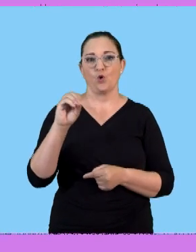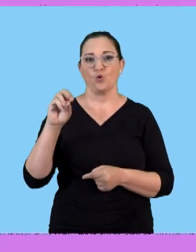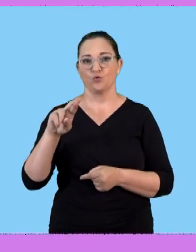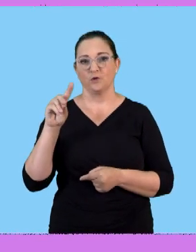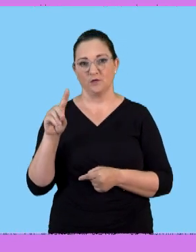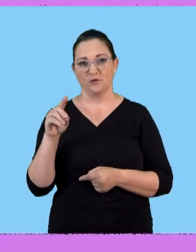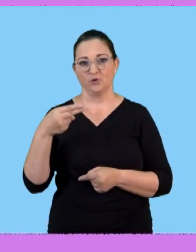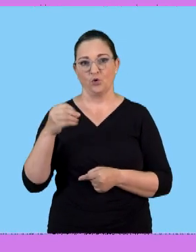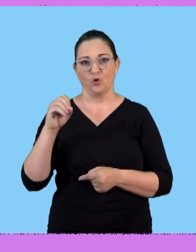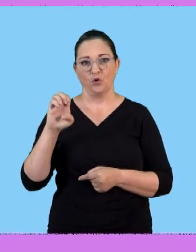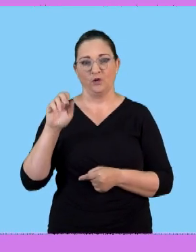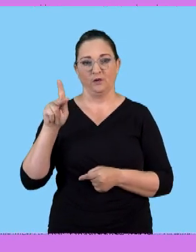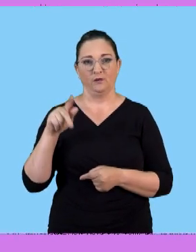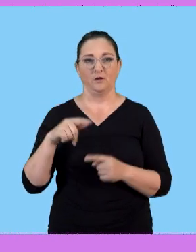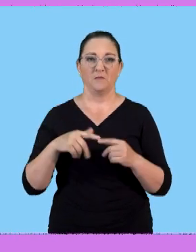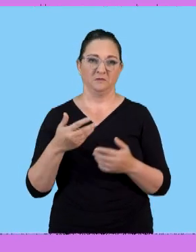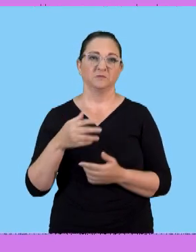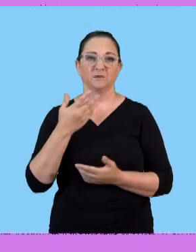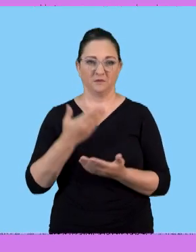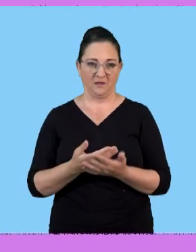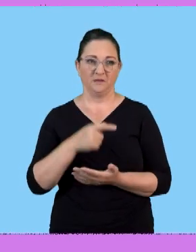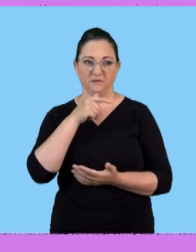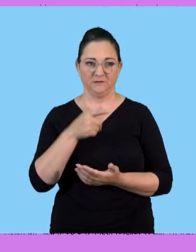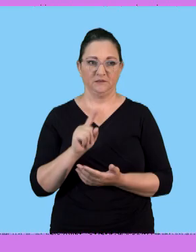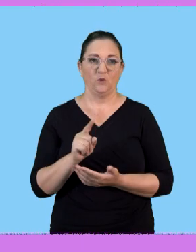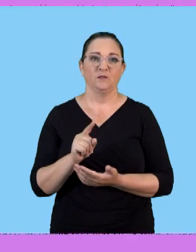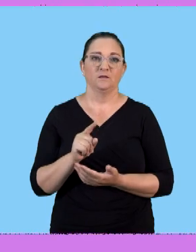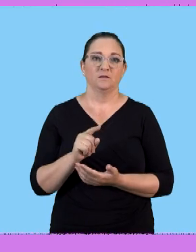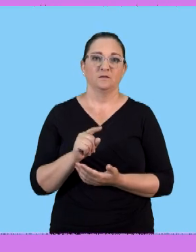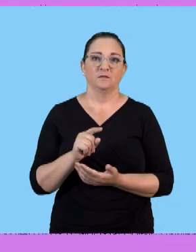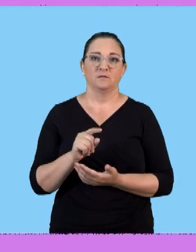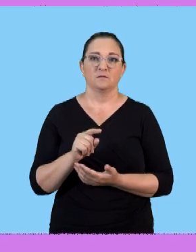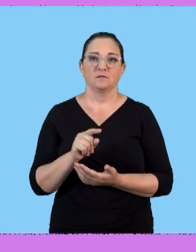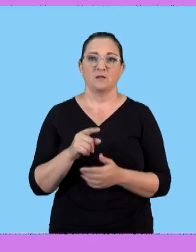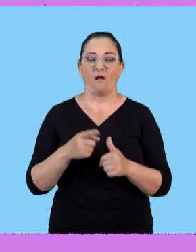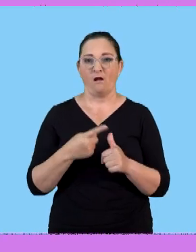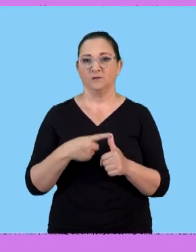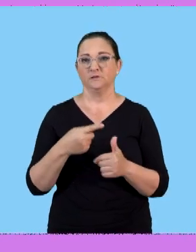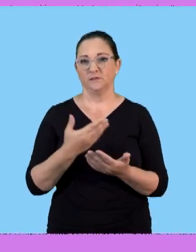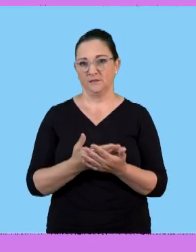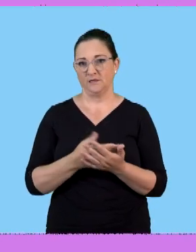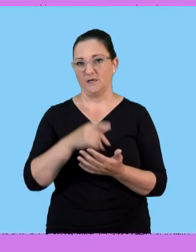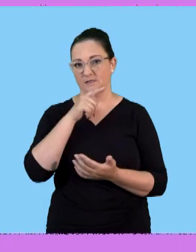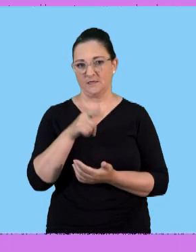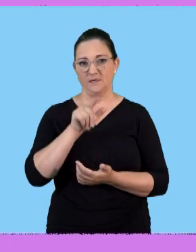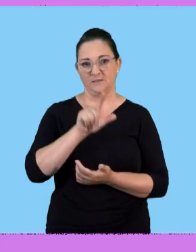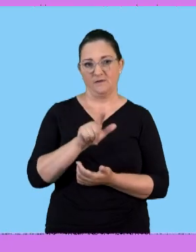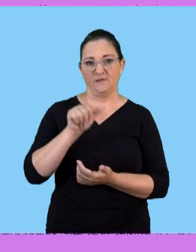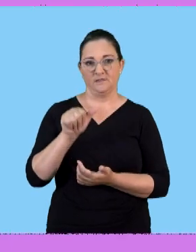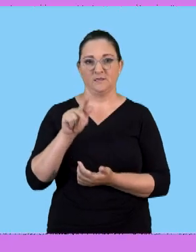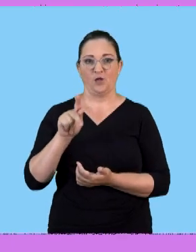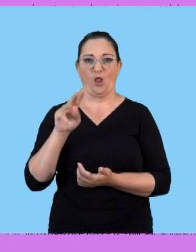or I can also say about 76 kilometers into this race. Let me write it